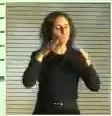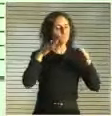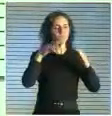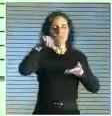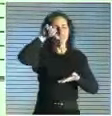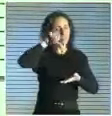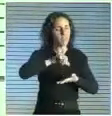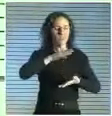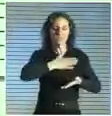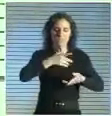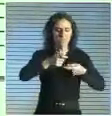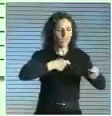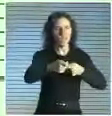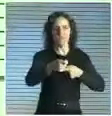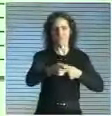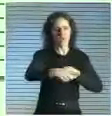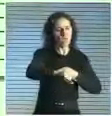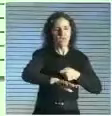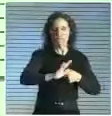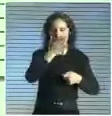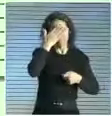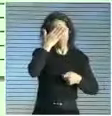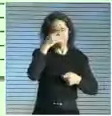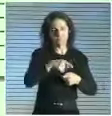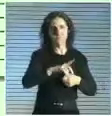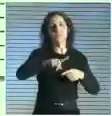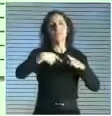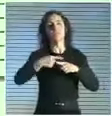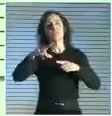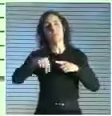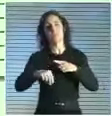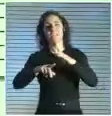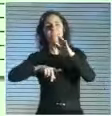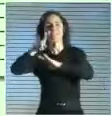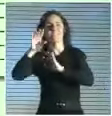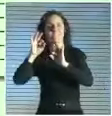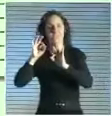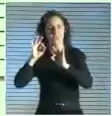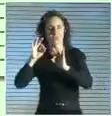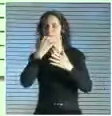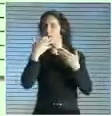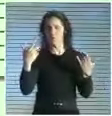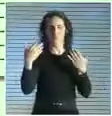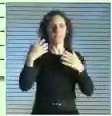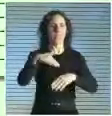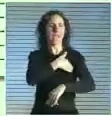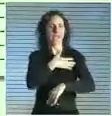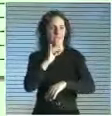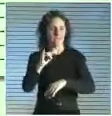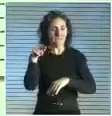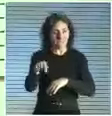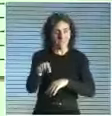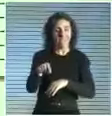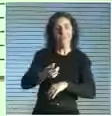it's about development. We have an academy where we offered, and our people in